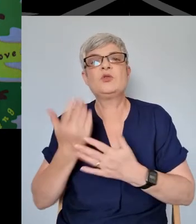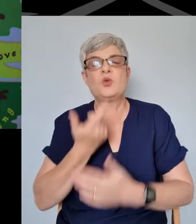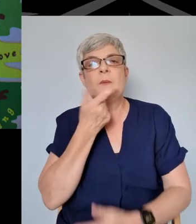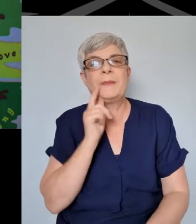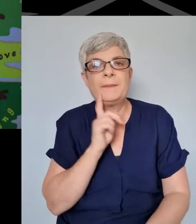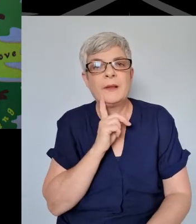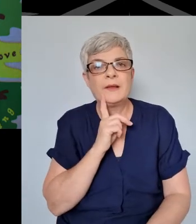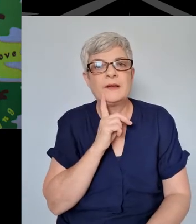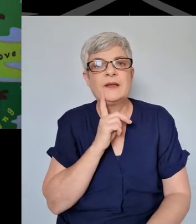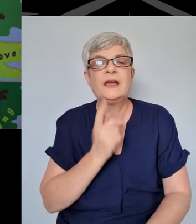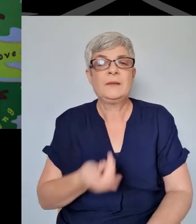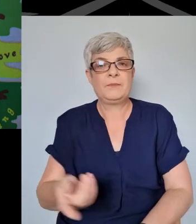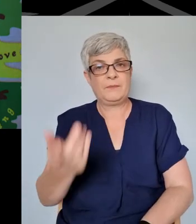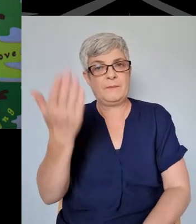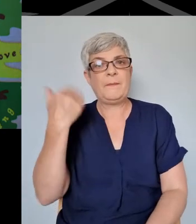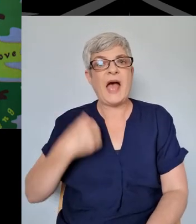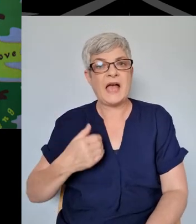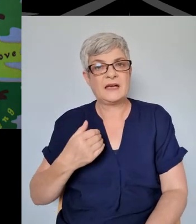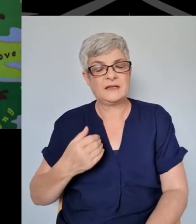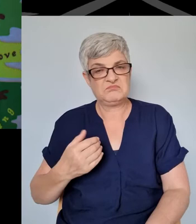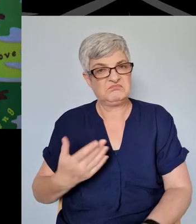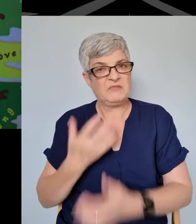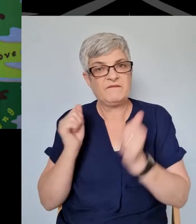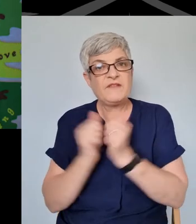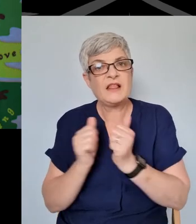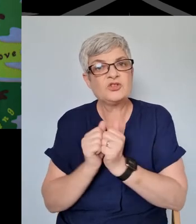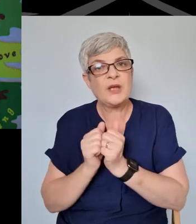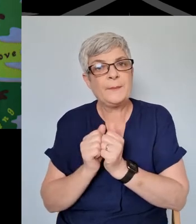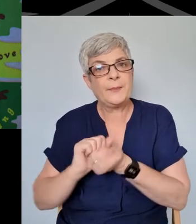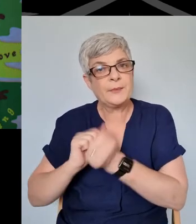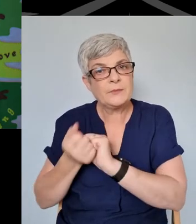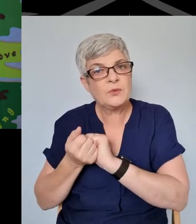And he would bring them back into fellowship with himself.